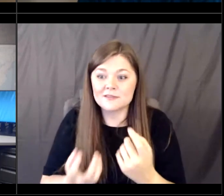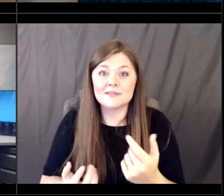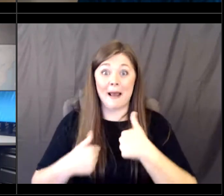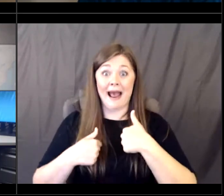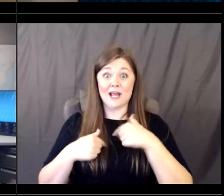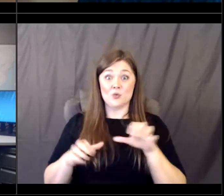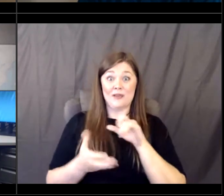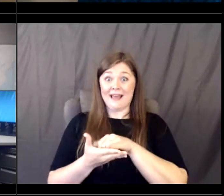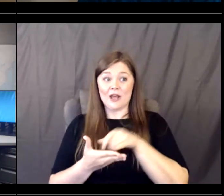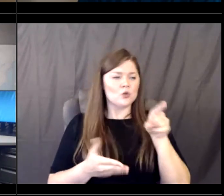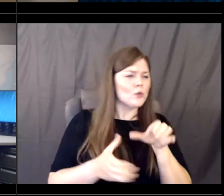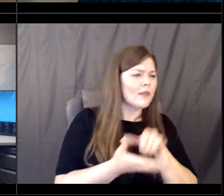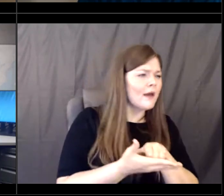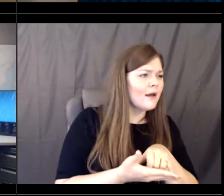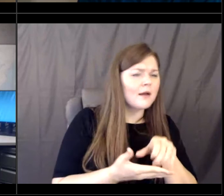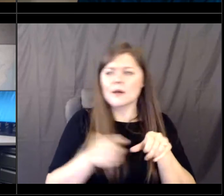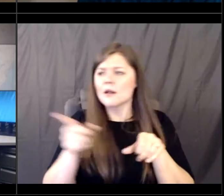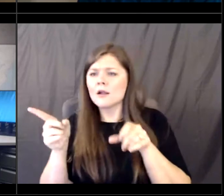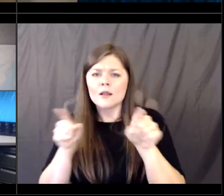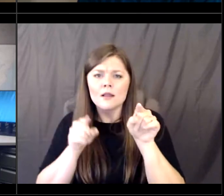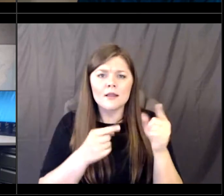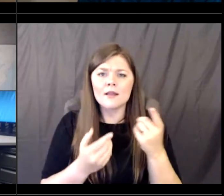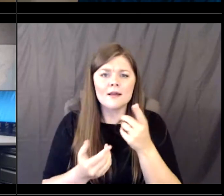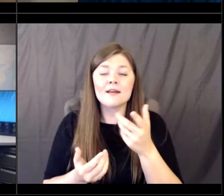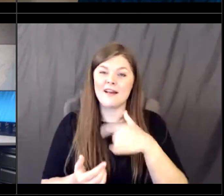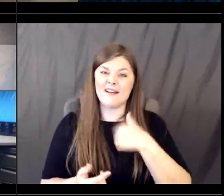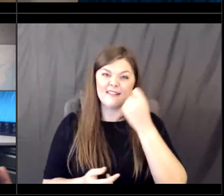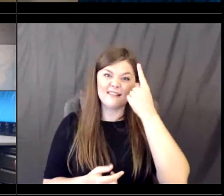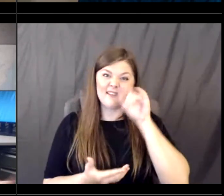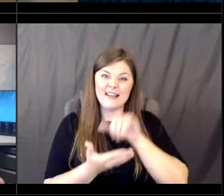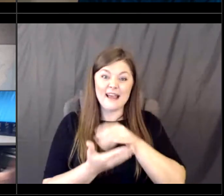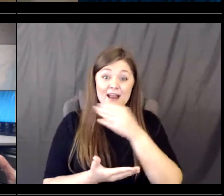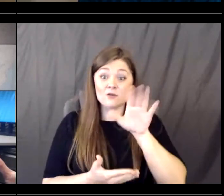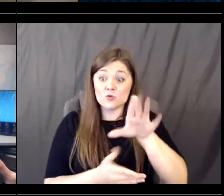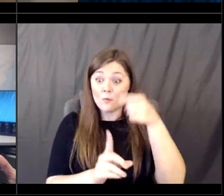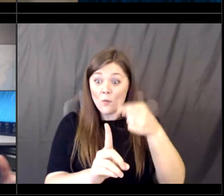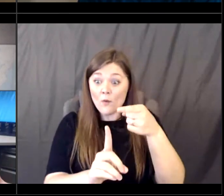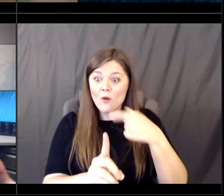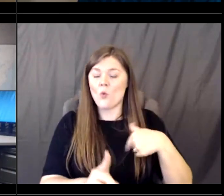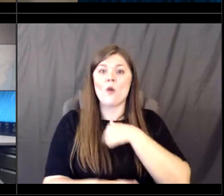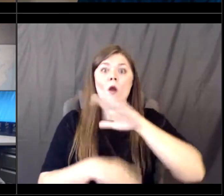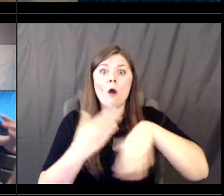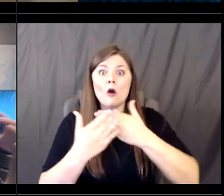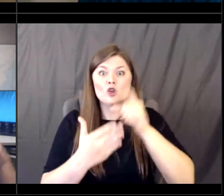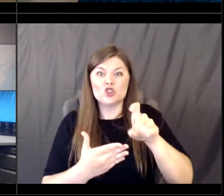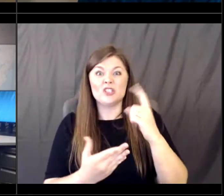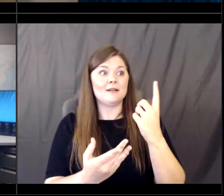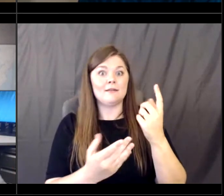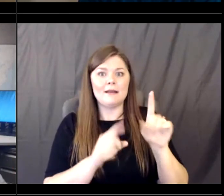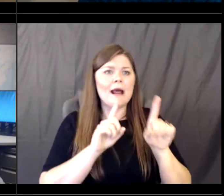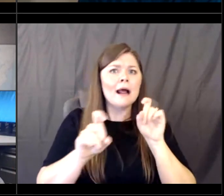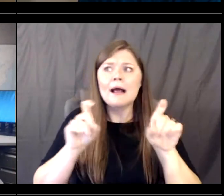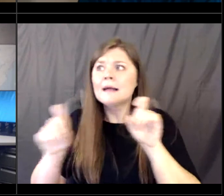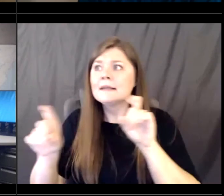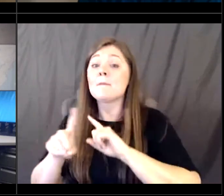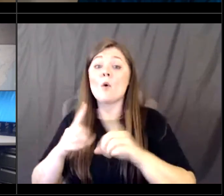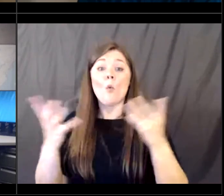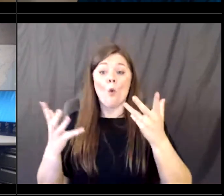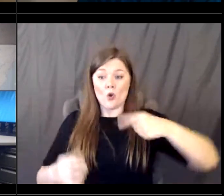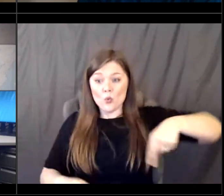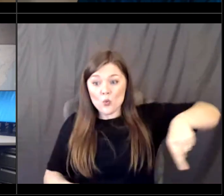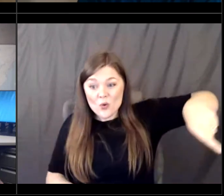you doing that? And I understand that question. And I think to your point is we should all be asking those questions about what are we all doing as